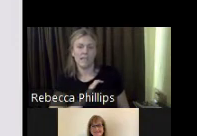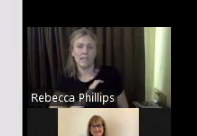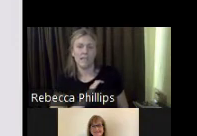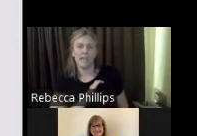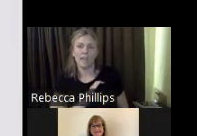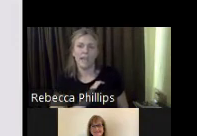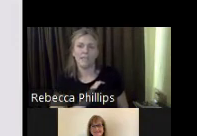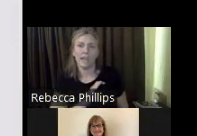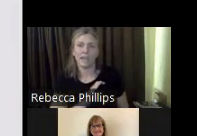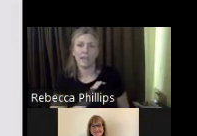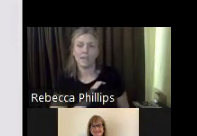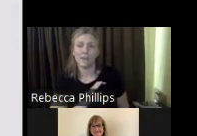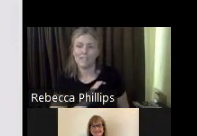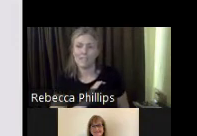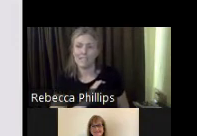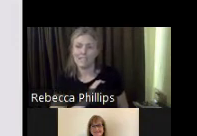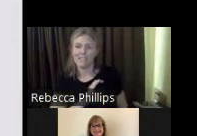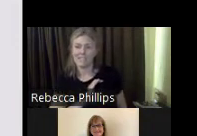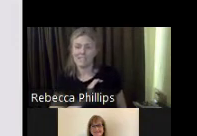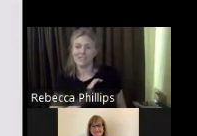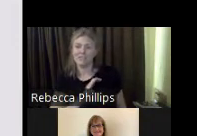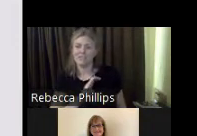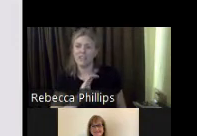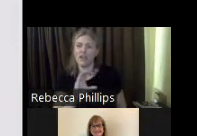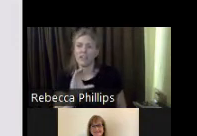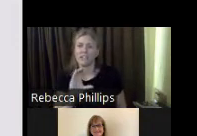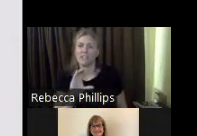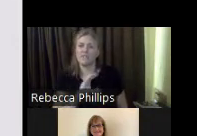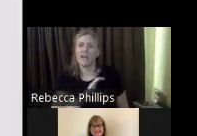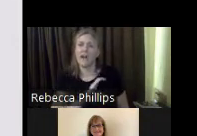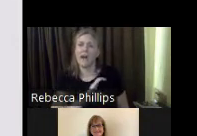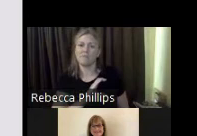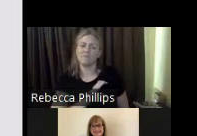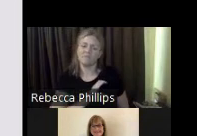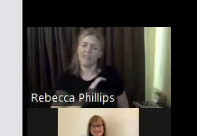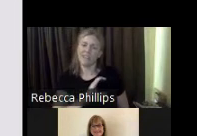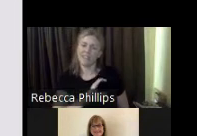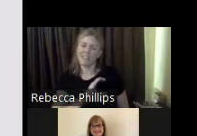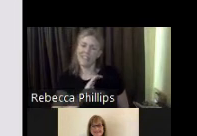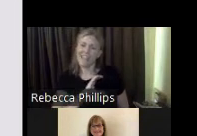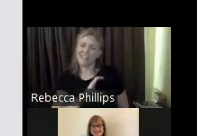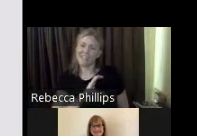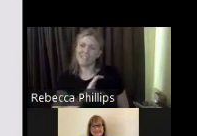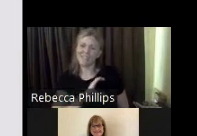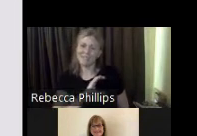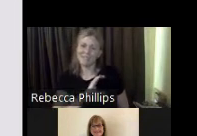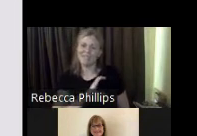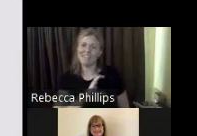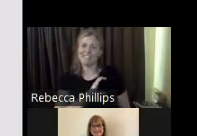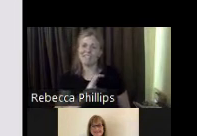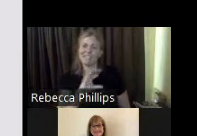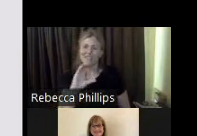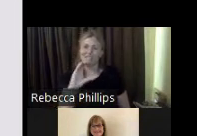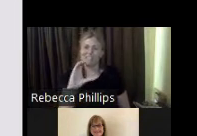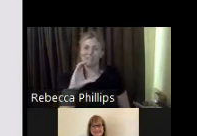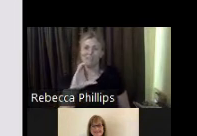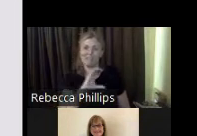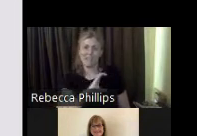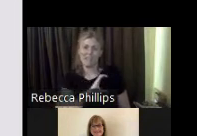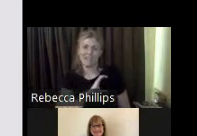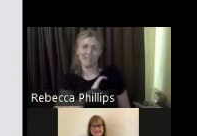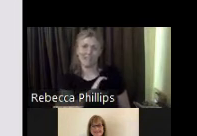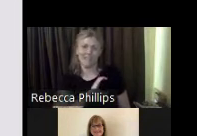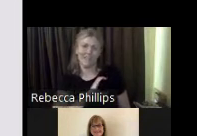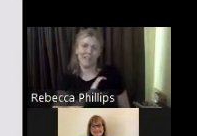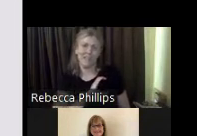chest. And my daughter, who I was teaching the signs to, she was like, oh, that's C for cop. And I was like, yeah, that's a good way of remembering it. So it's really just to